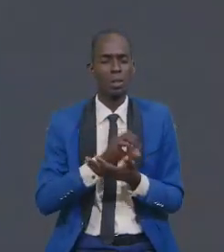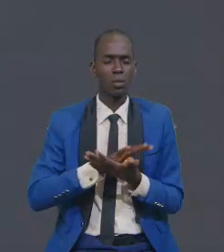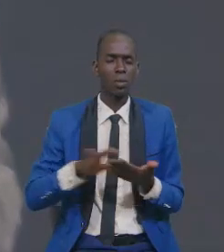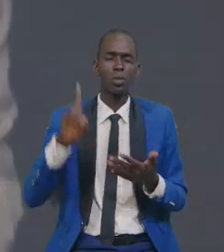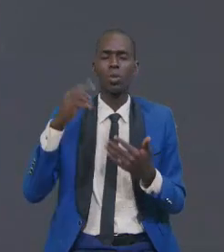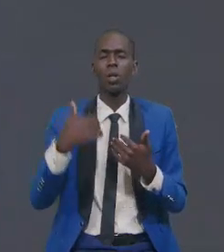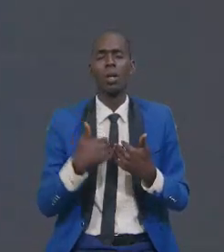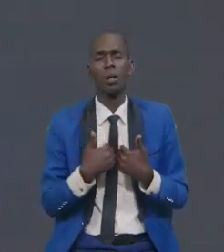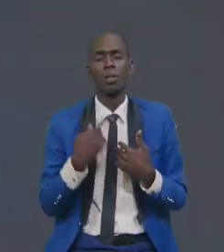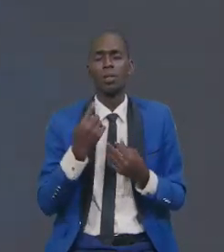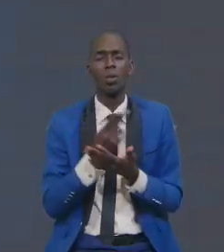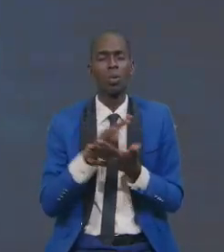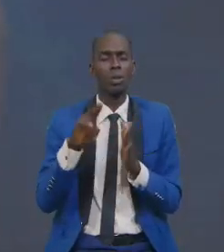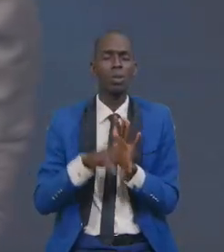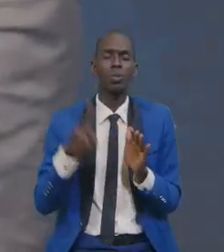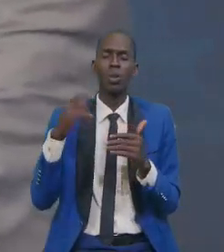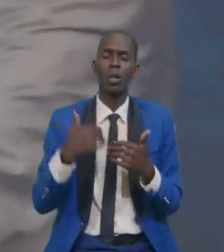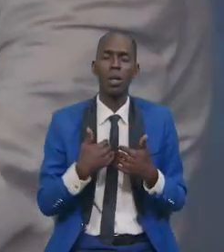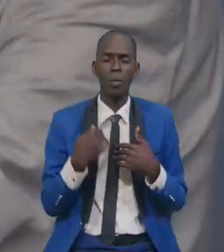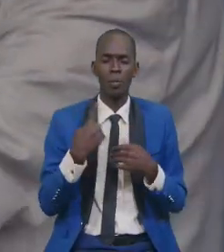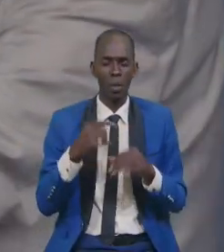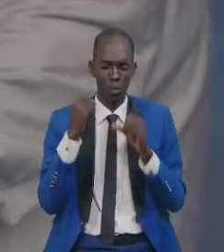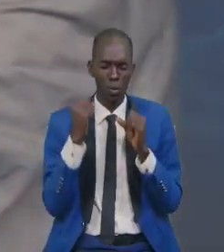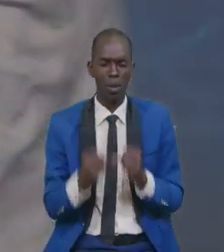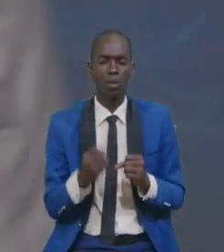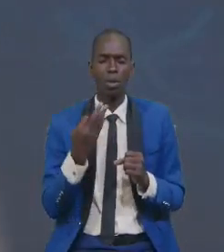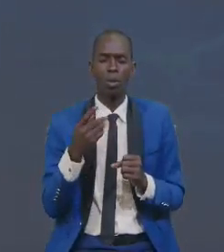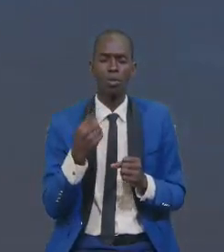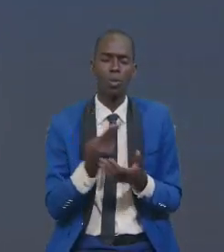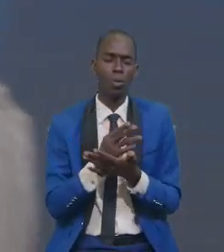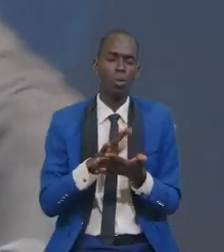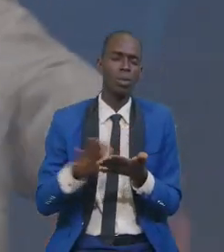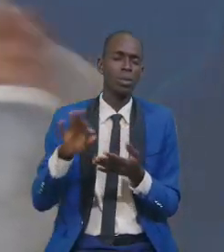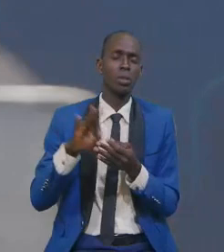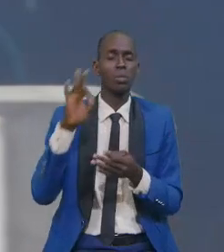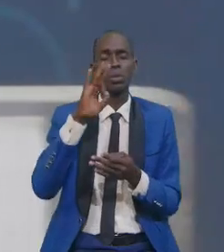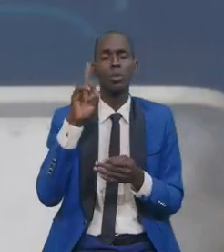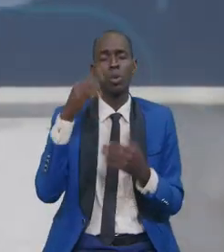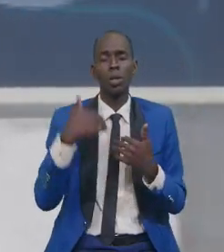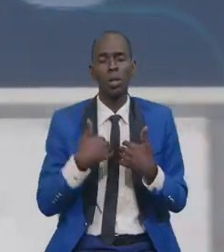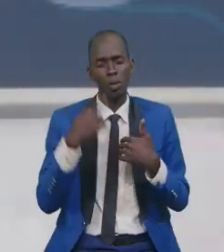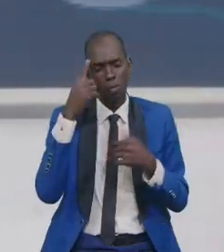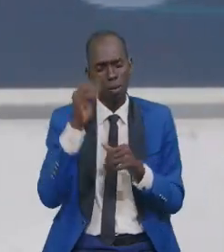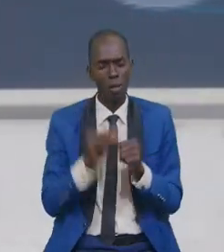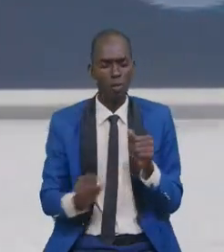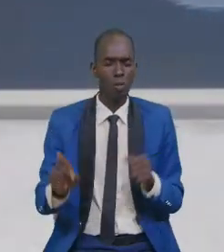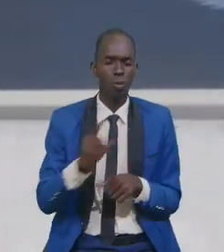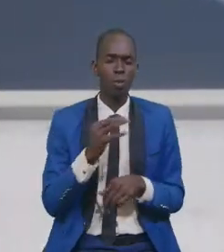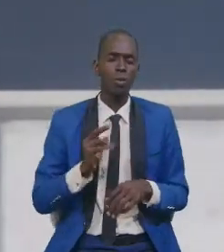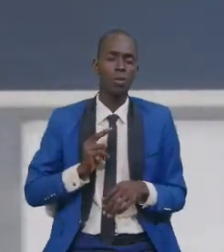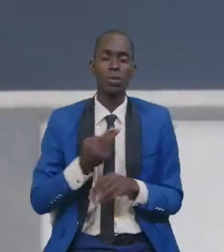have, the holiness you have, the power of the Holy Ghost you have for every one of us.